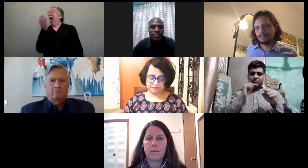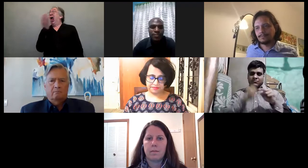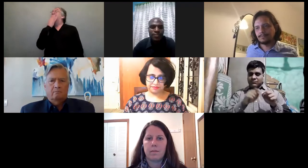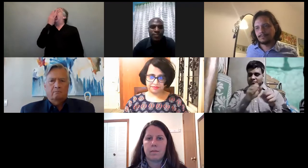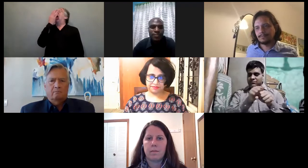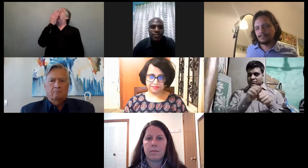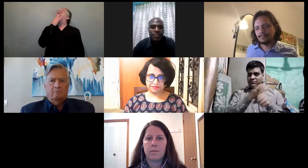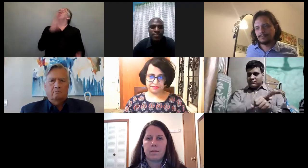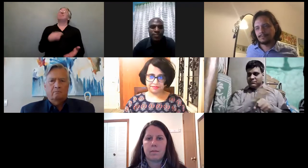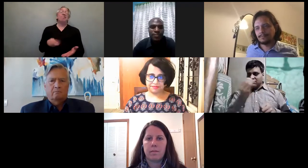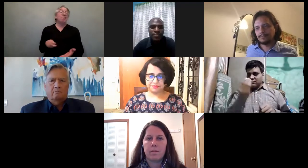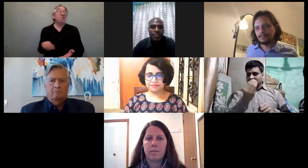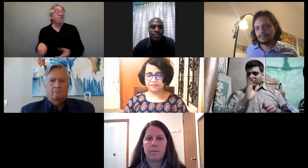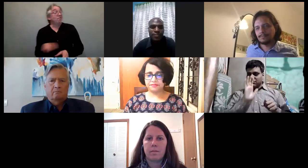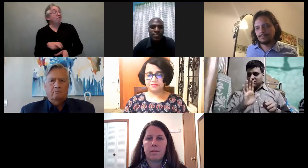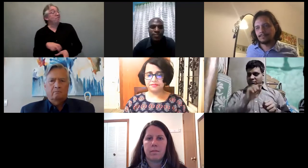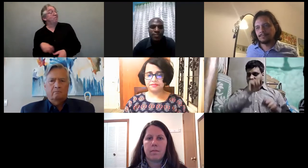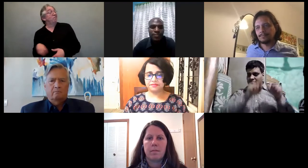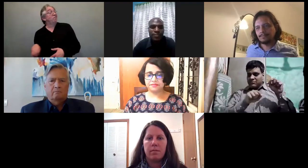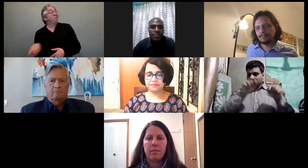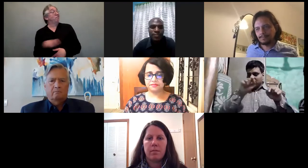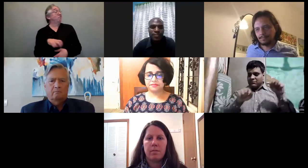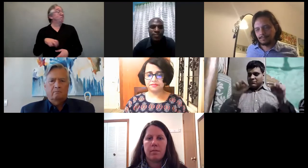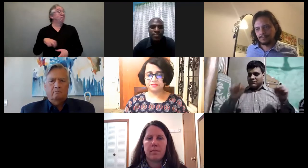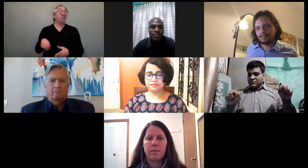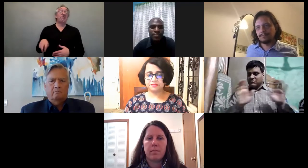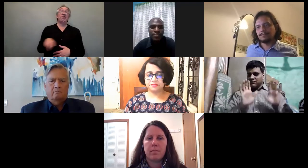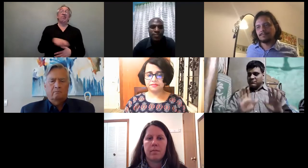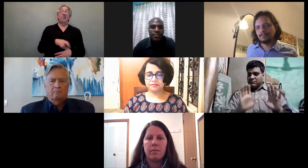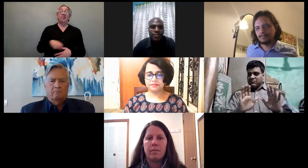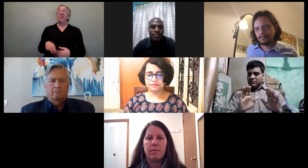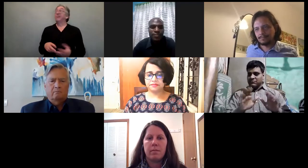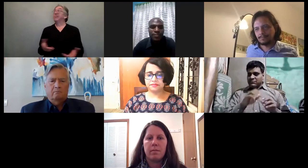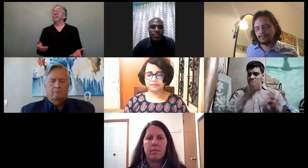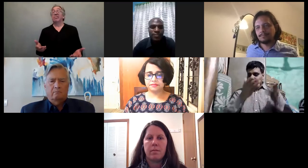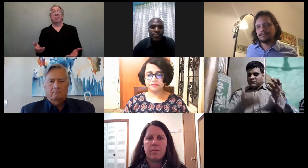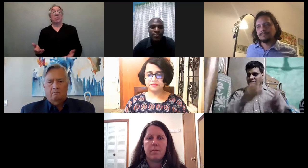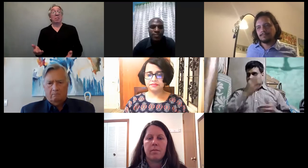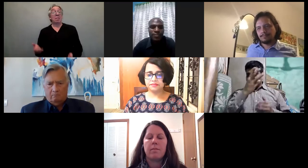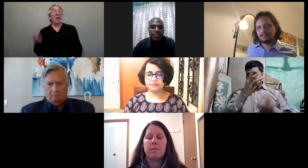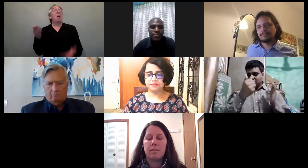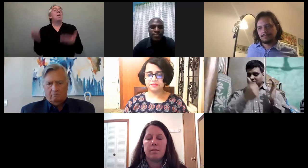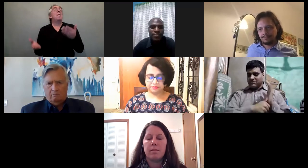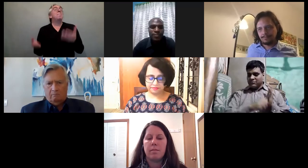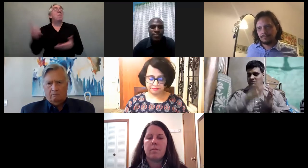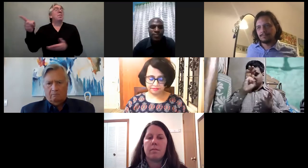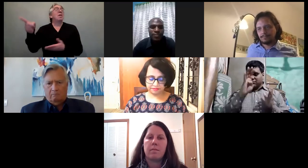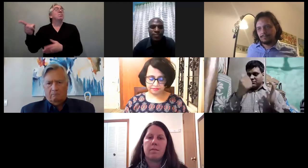And even if the service centers are open, they do not deliver the products on time, and it